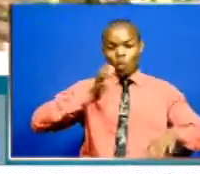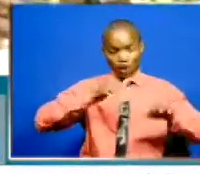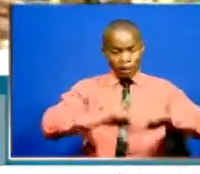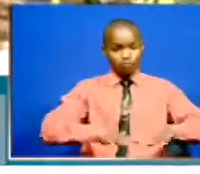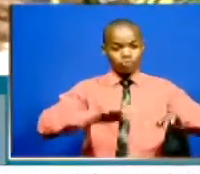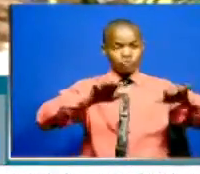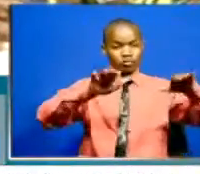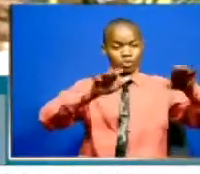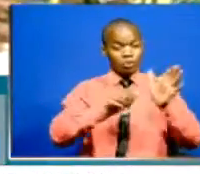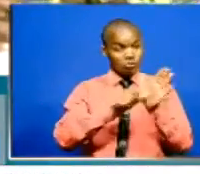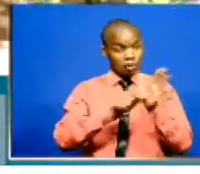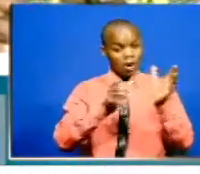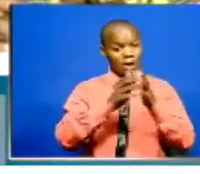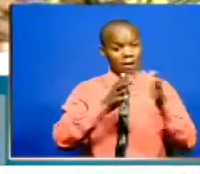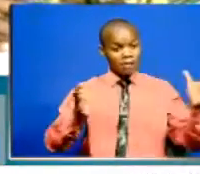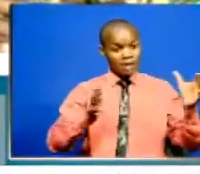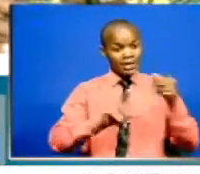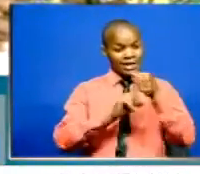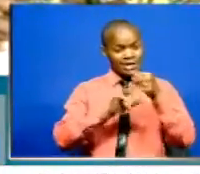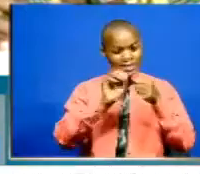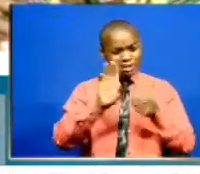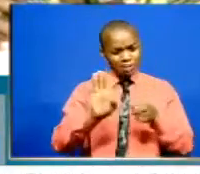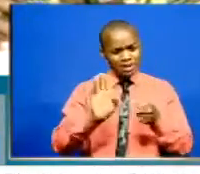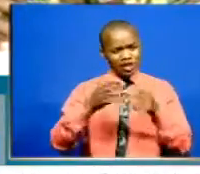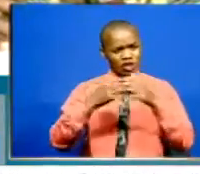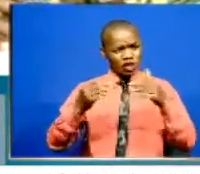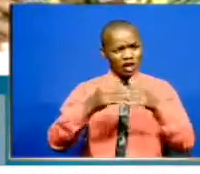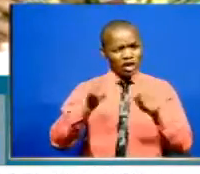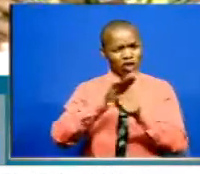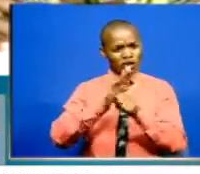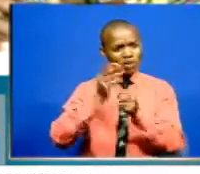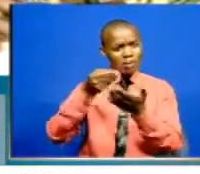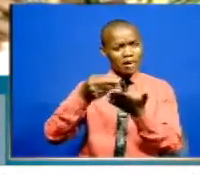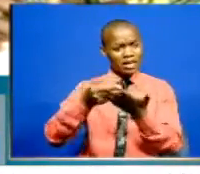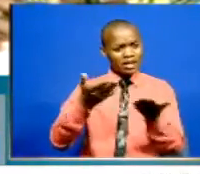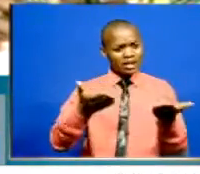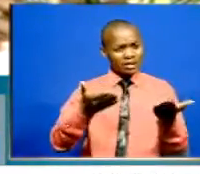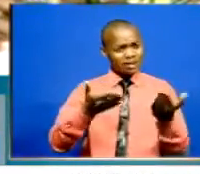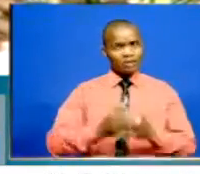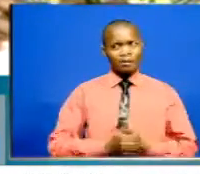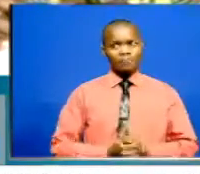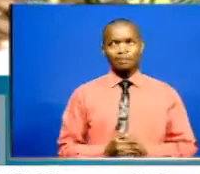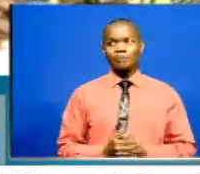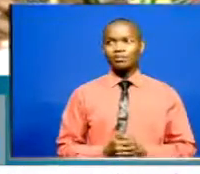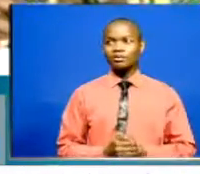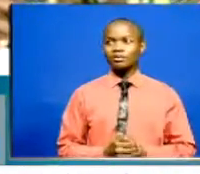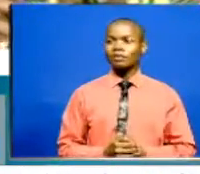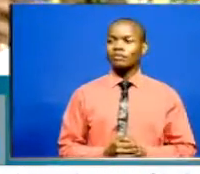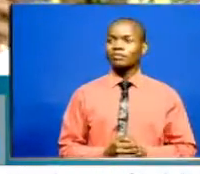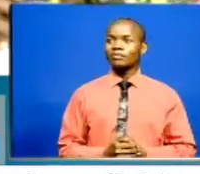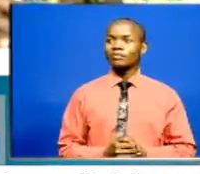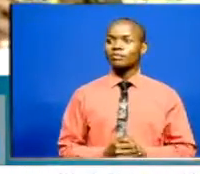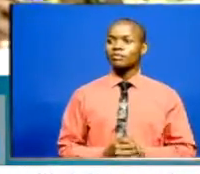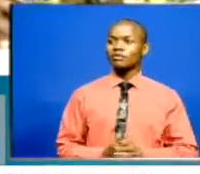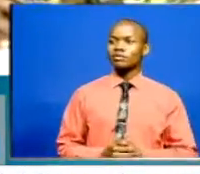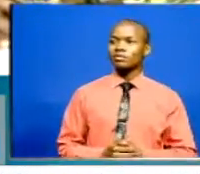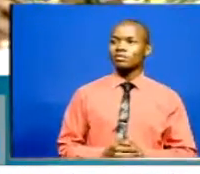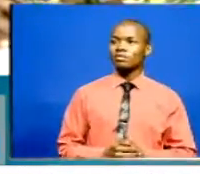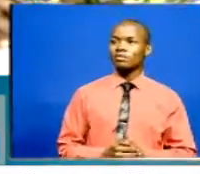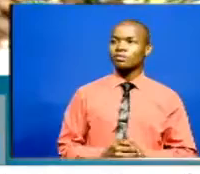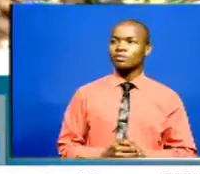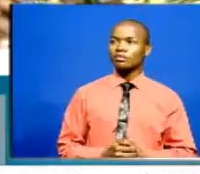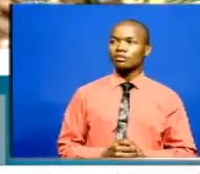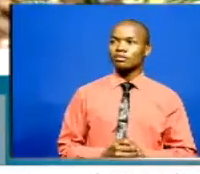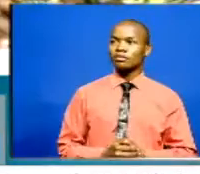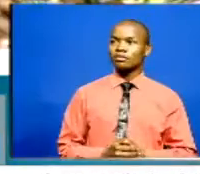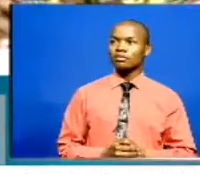country. $60 billion is a lot of money, especially for a third world country. Yes, I concur with Dr.